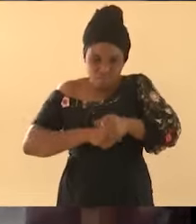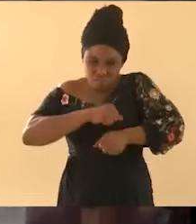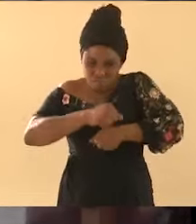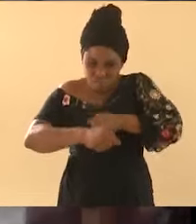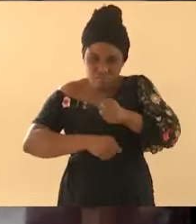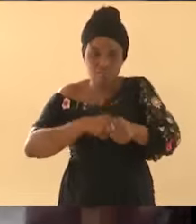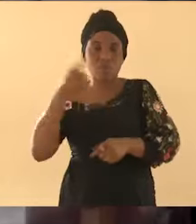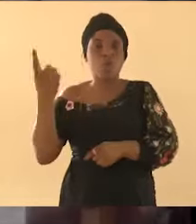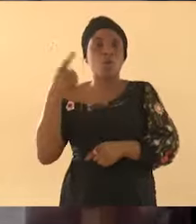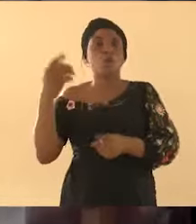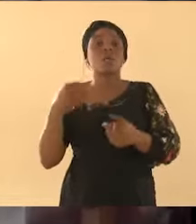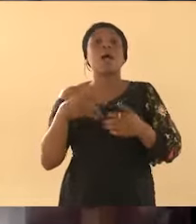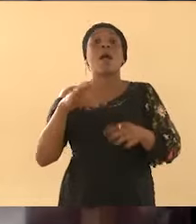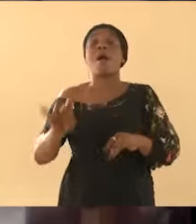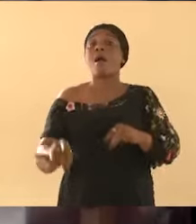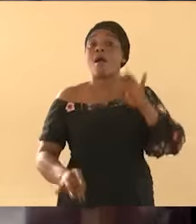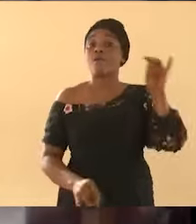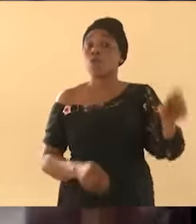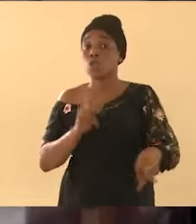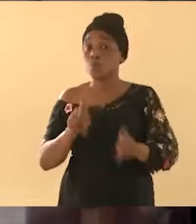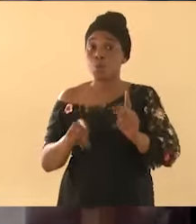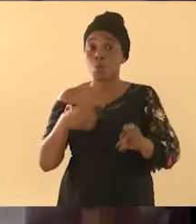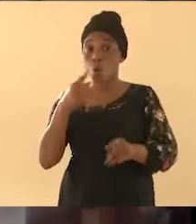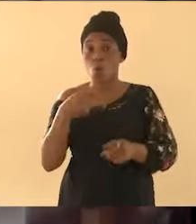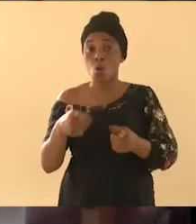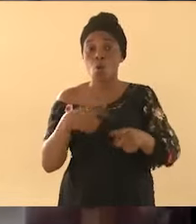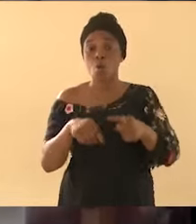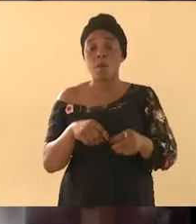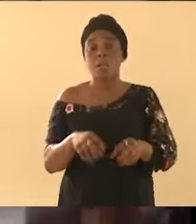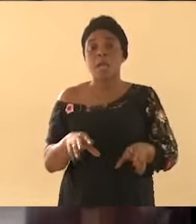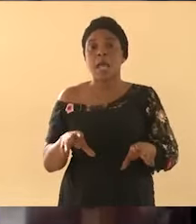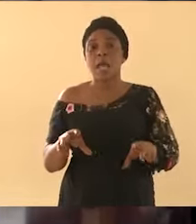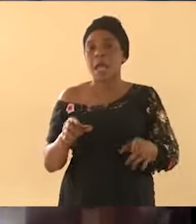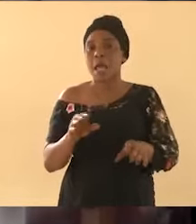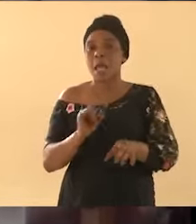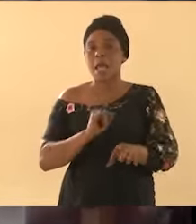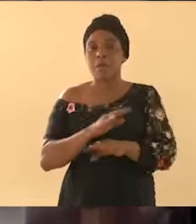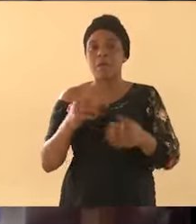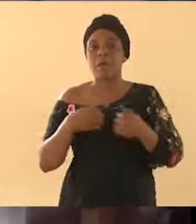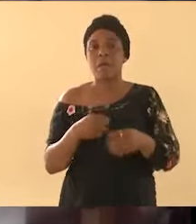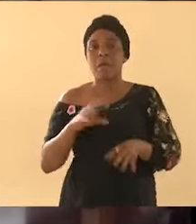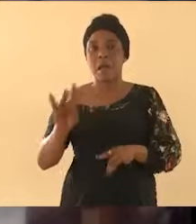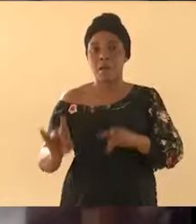of intense suffering, you always have a choice. So people who come and say, well,